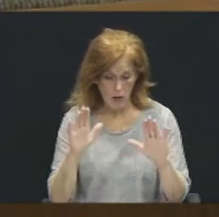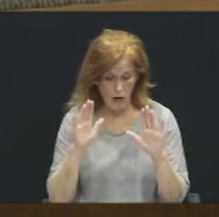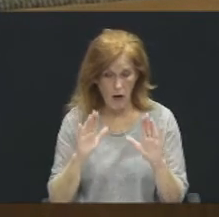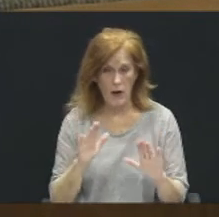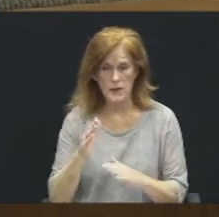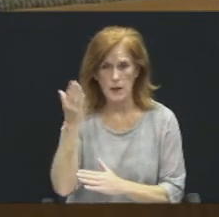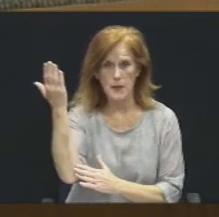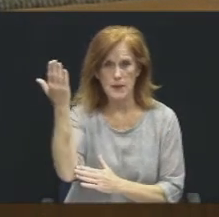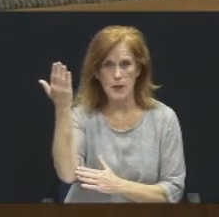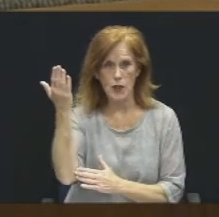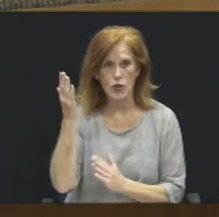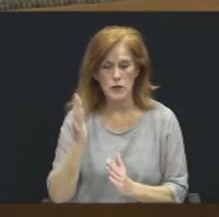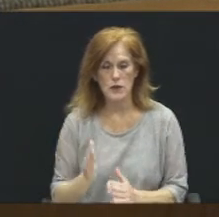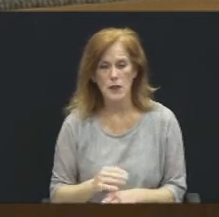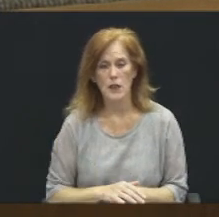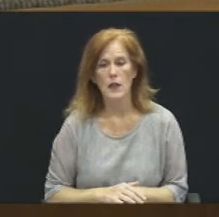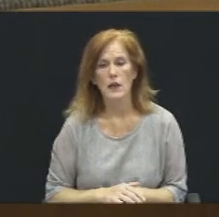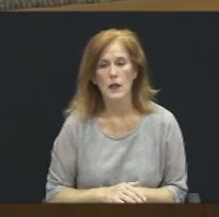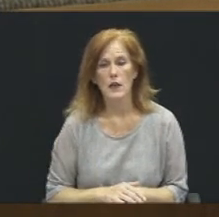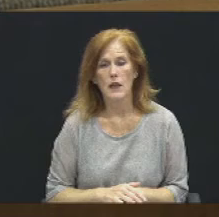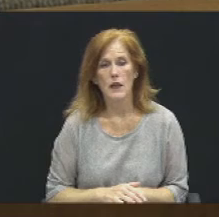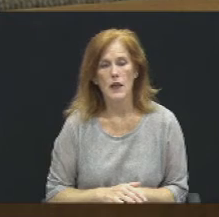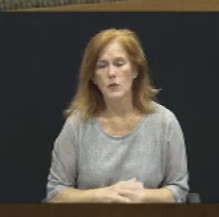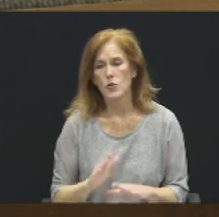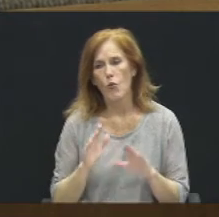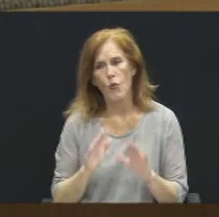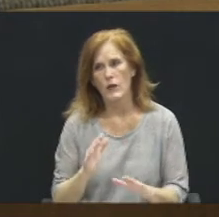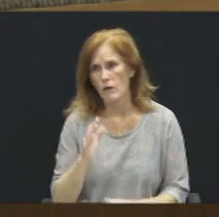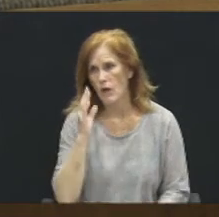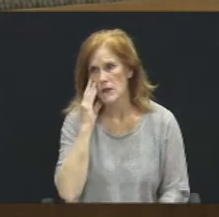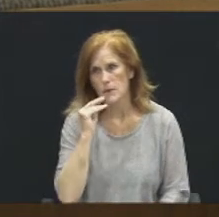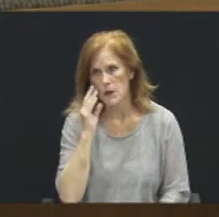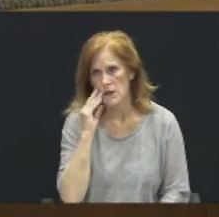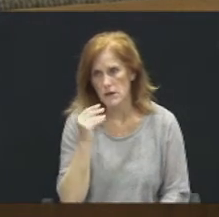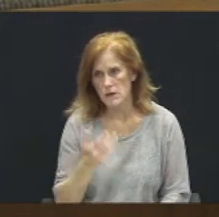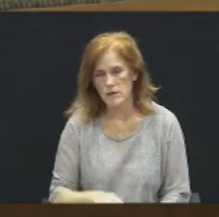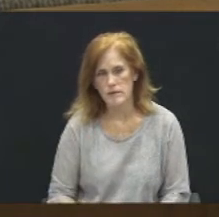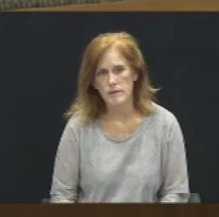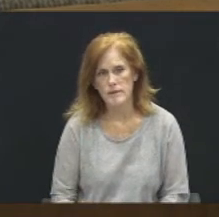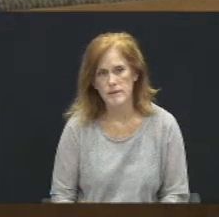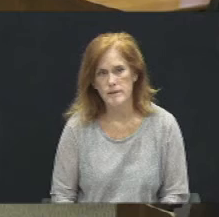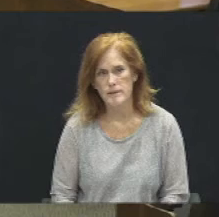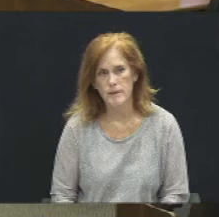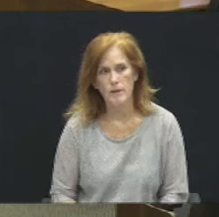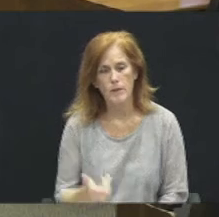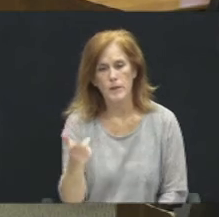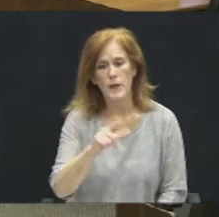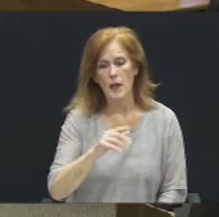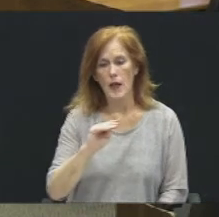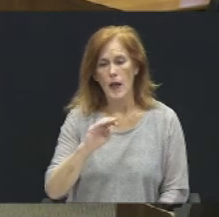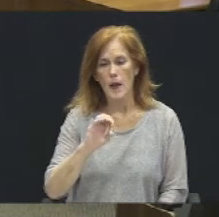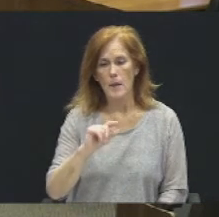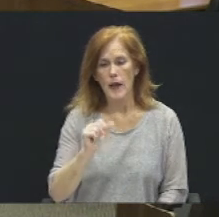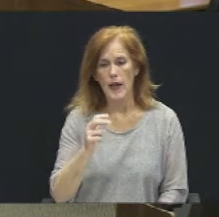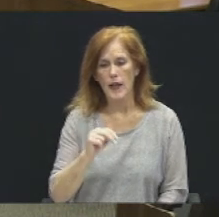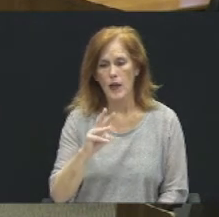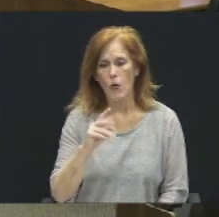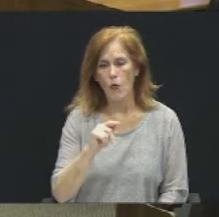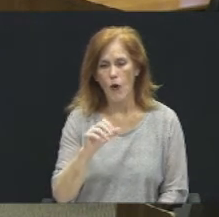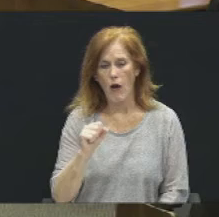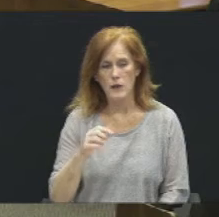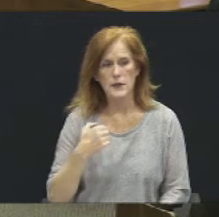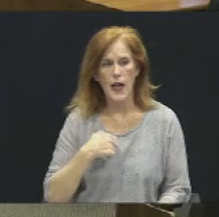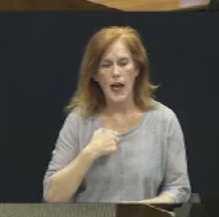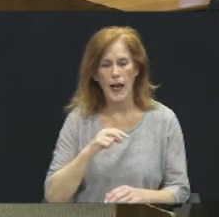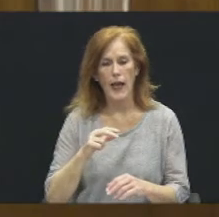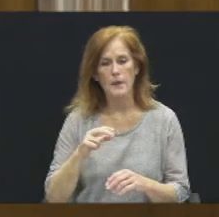speakers and it was just a great experience. So, I'm Megan Walls. I sit on